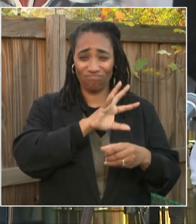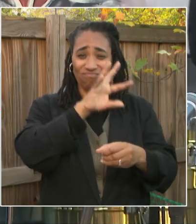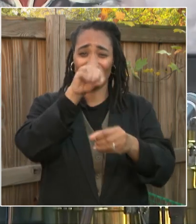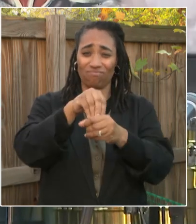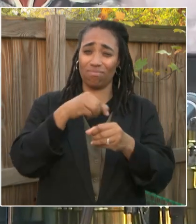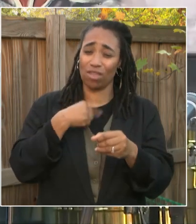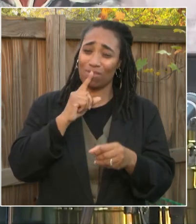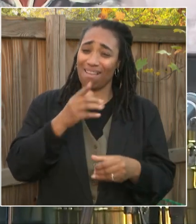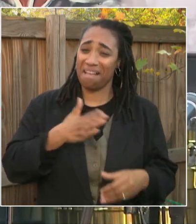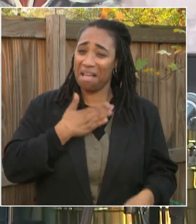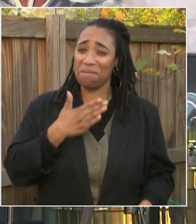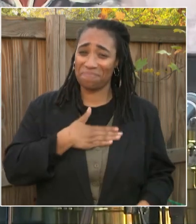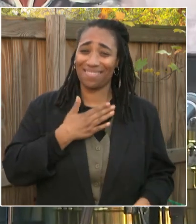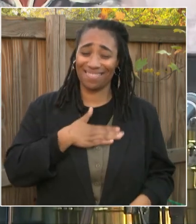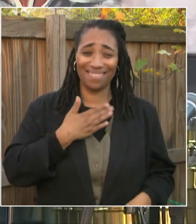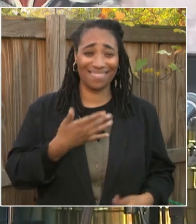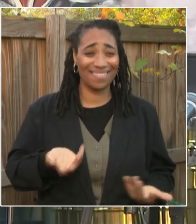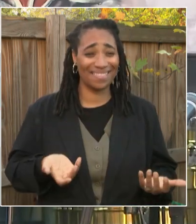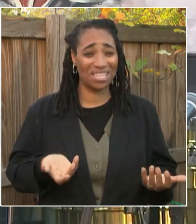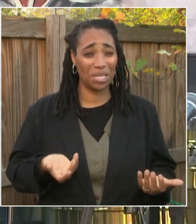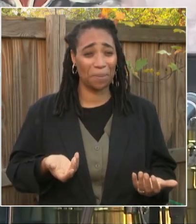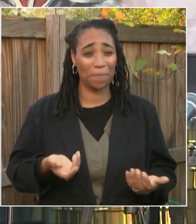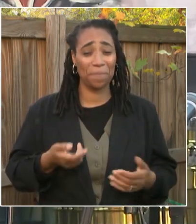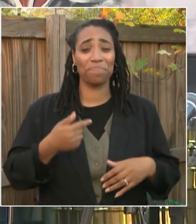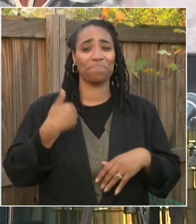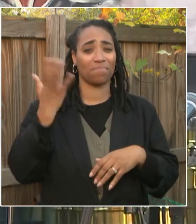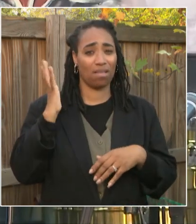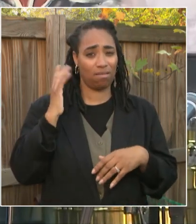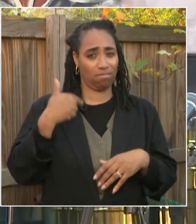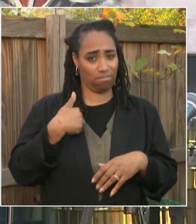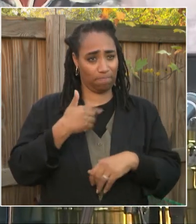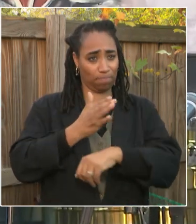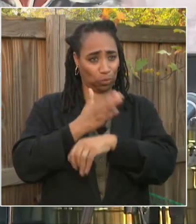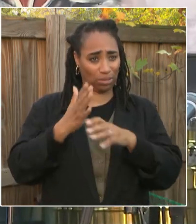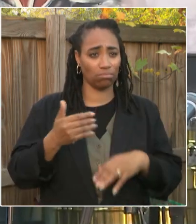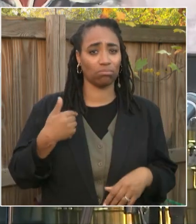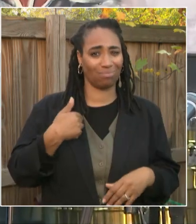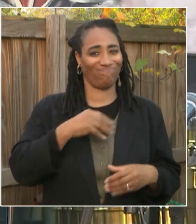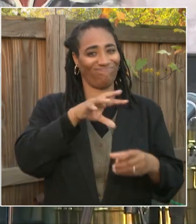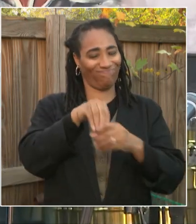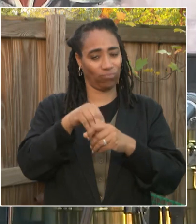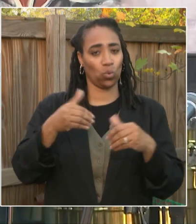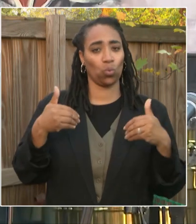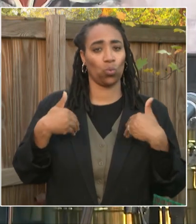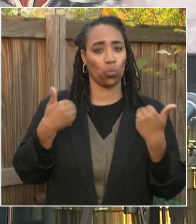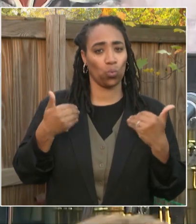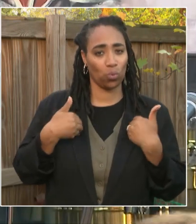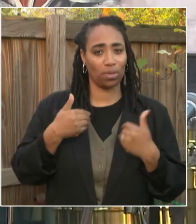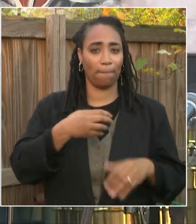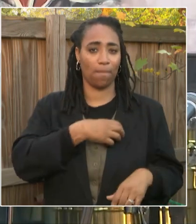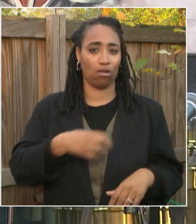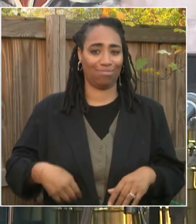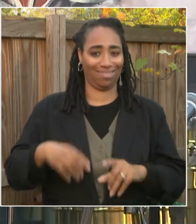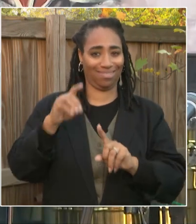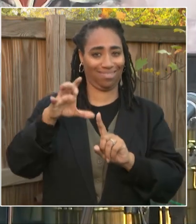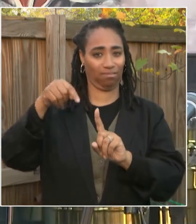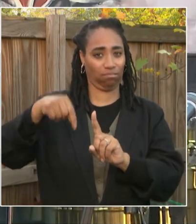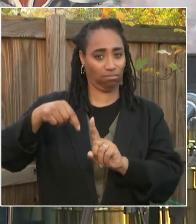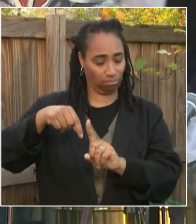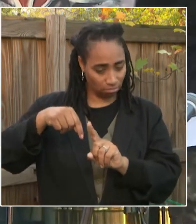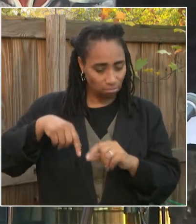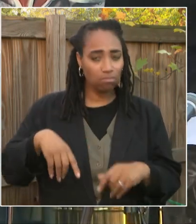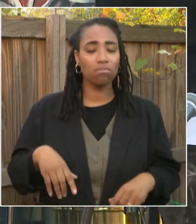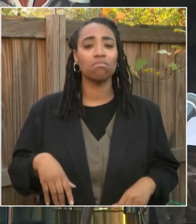artist, I formerly served as the youth mayor of our beautiful city through the Marion Barry's Youth Leadership Institute. I was tasked with